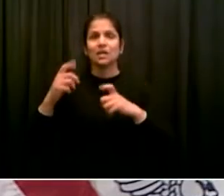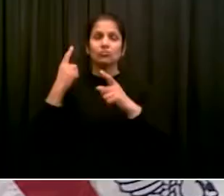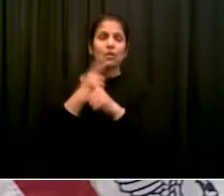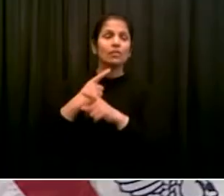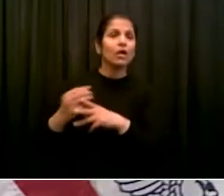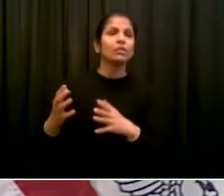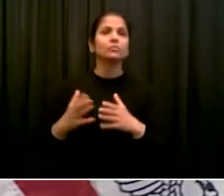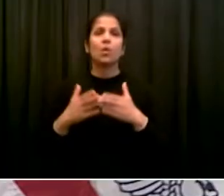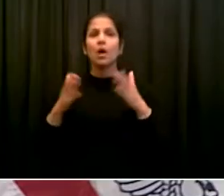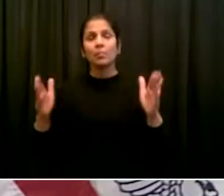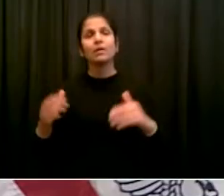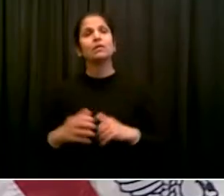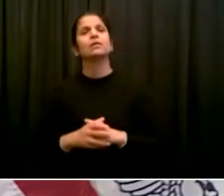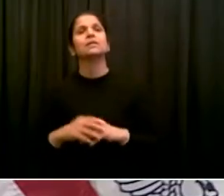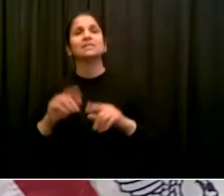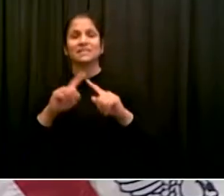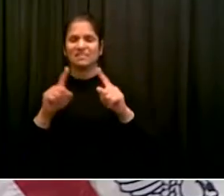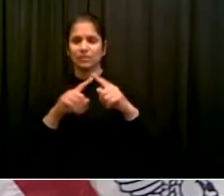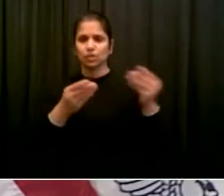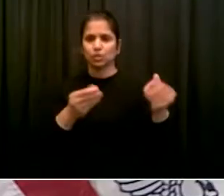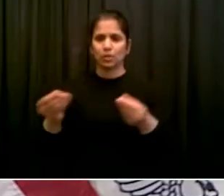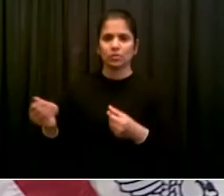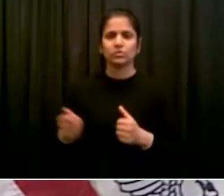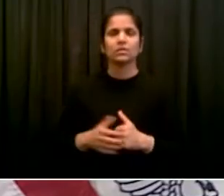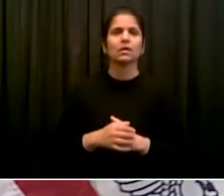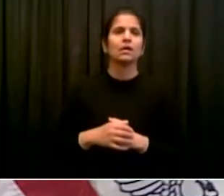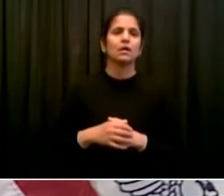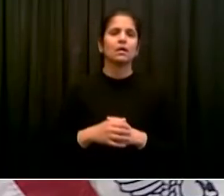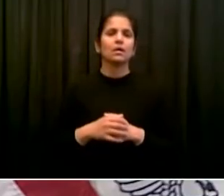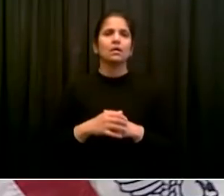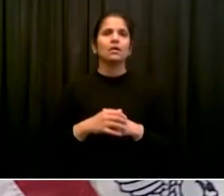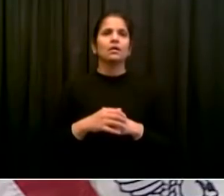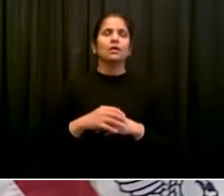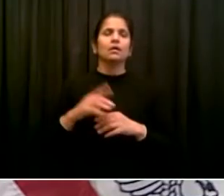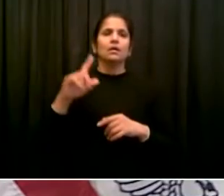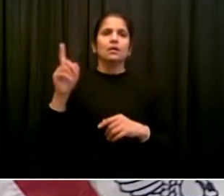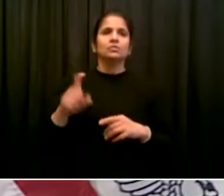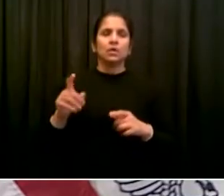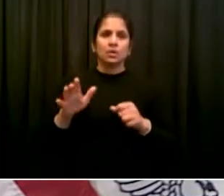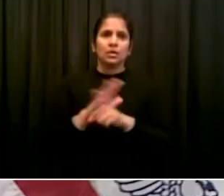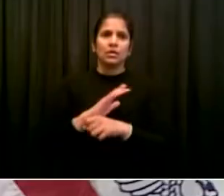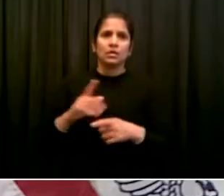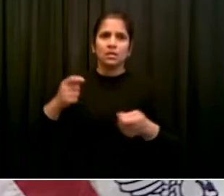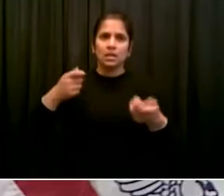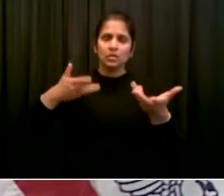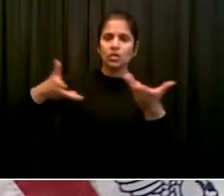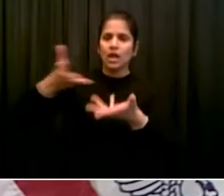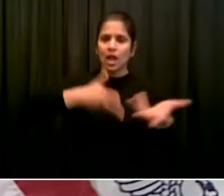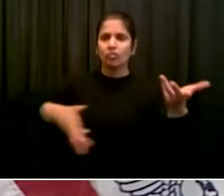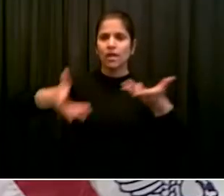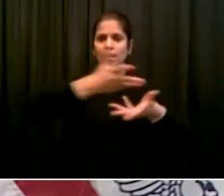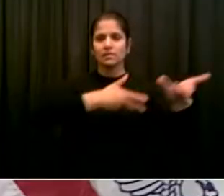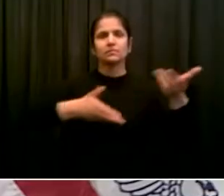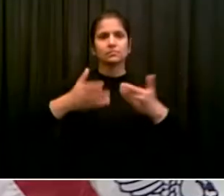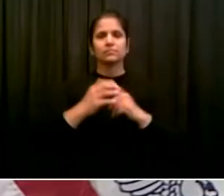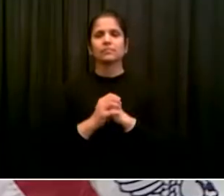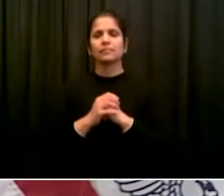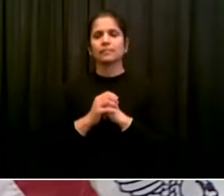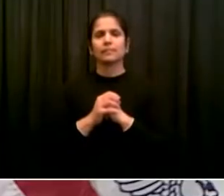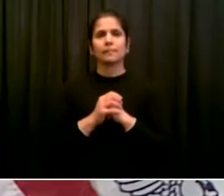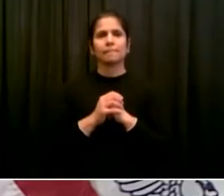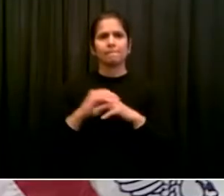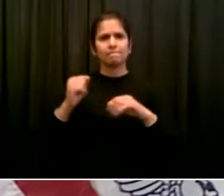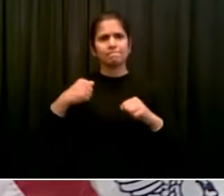different solutions. We need to fully engage this moment. We can do extraordinary things. We are